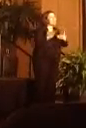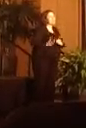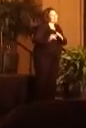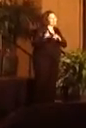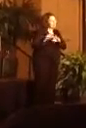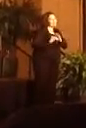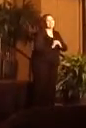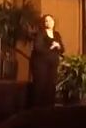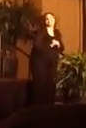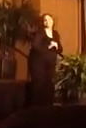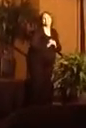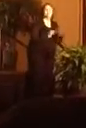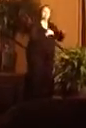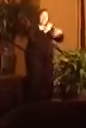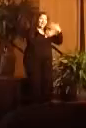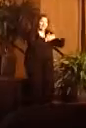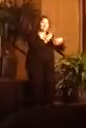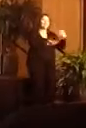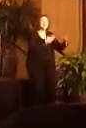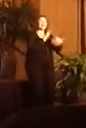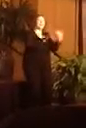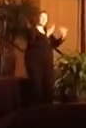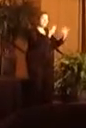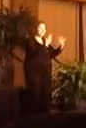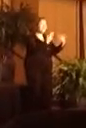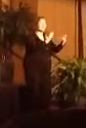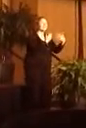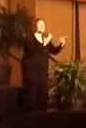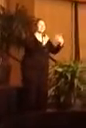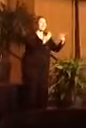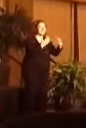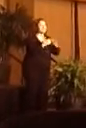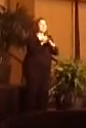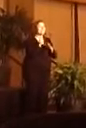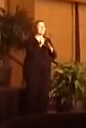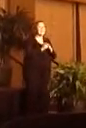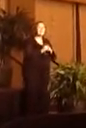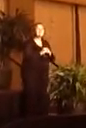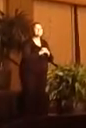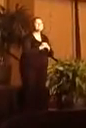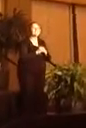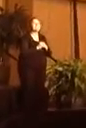Masturbating neighbor. You're on the right track. Getting warmer.